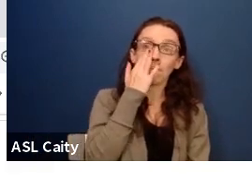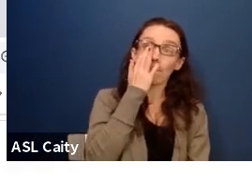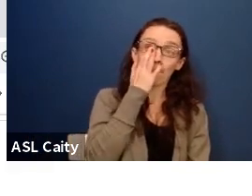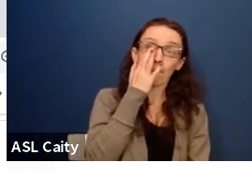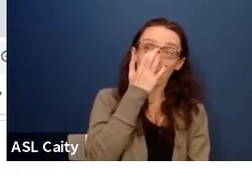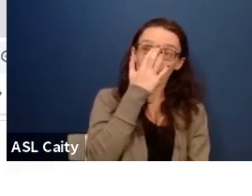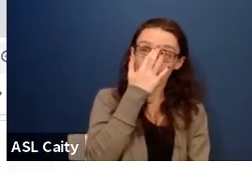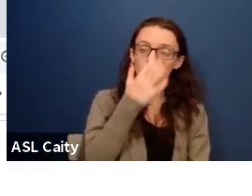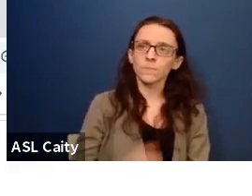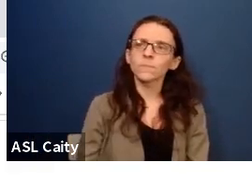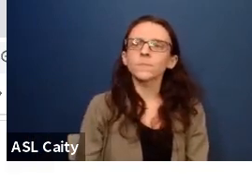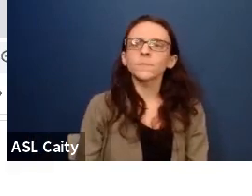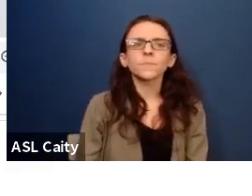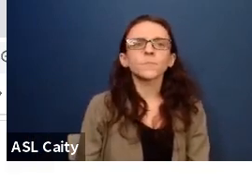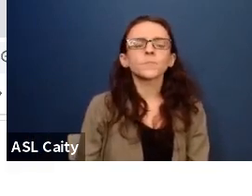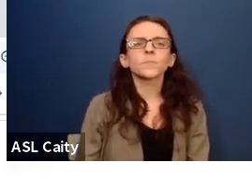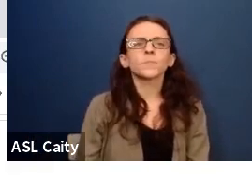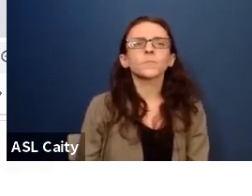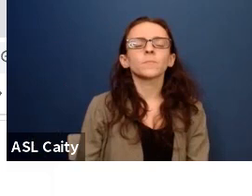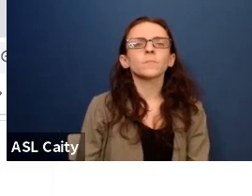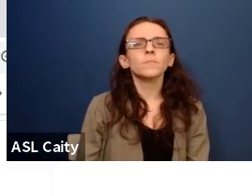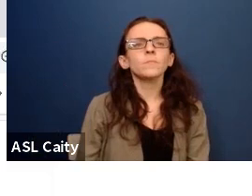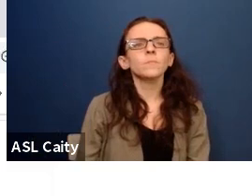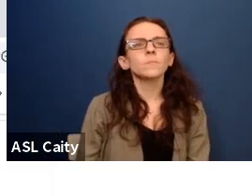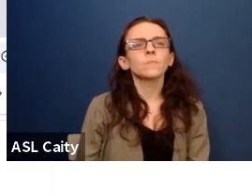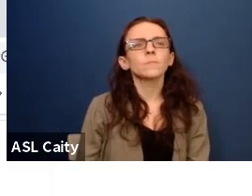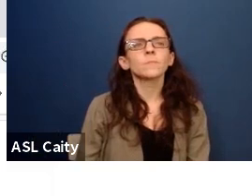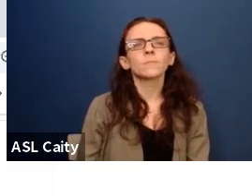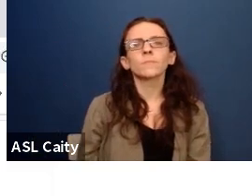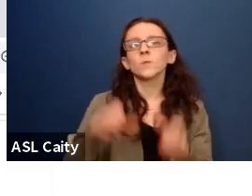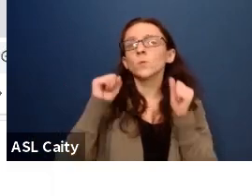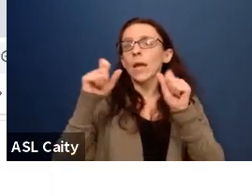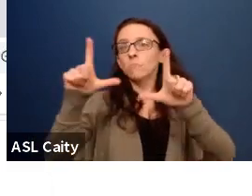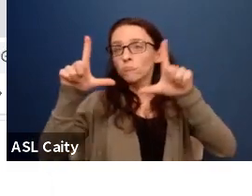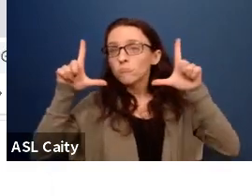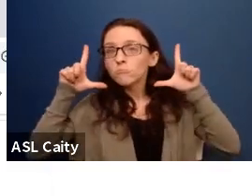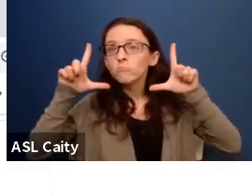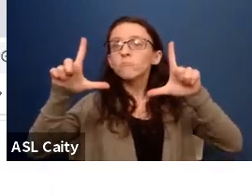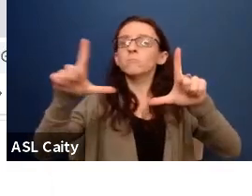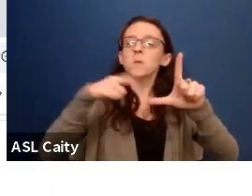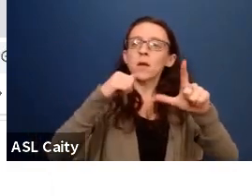that you can click through, zoom in and out, how